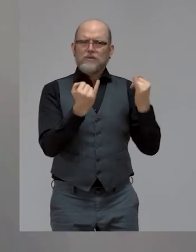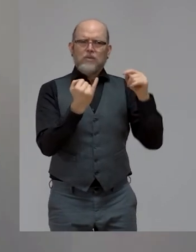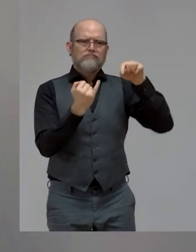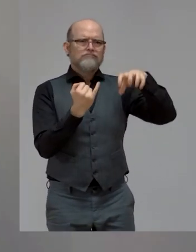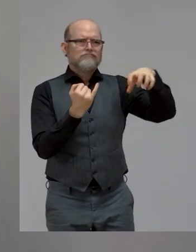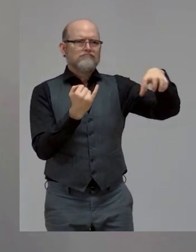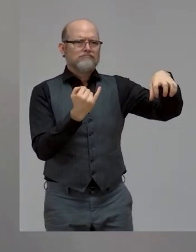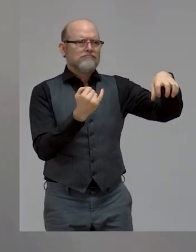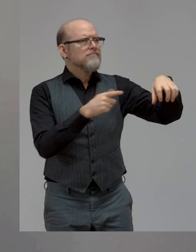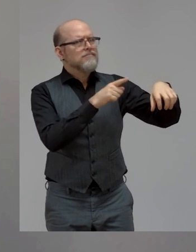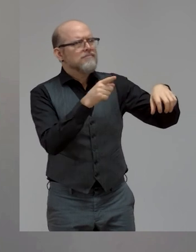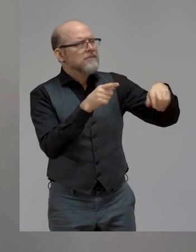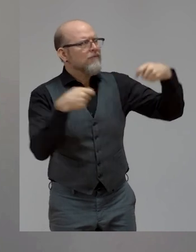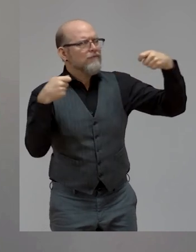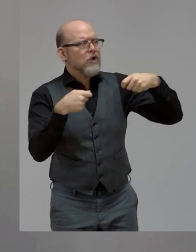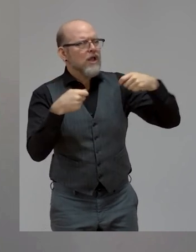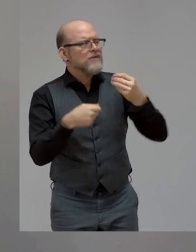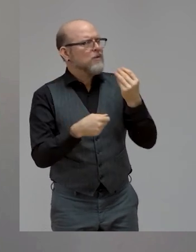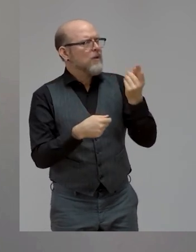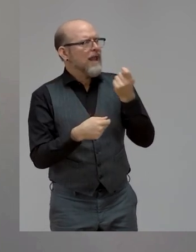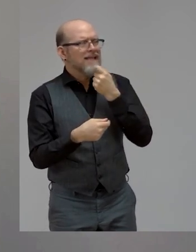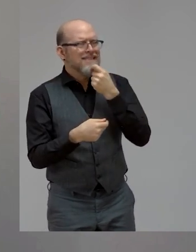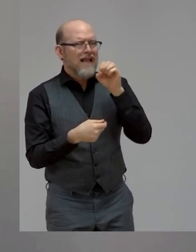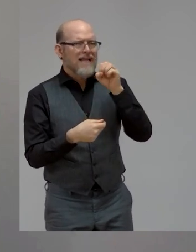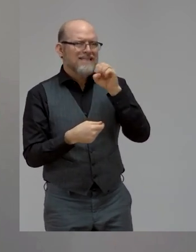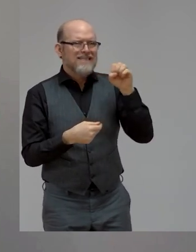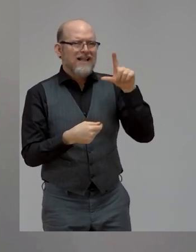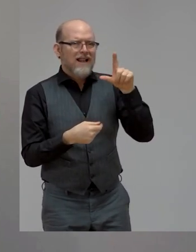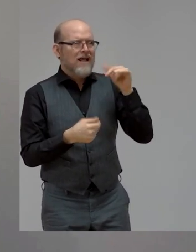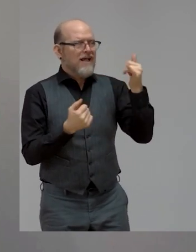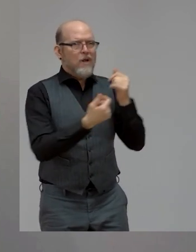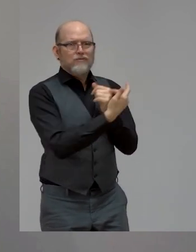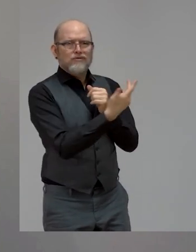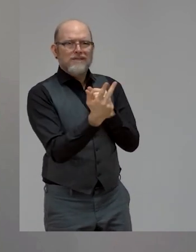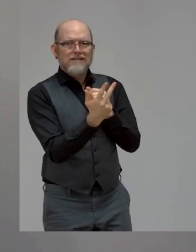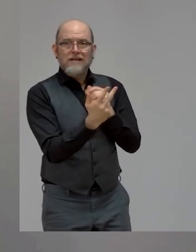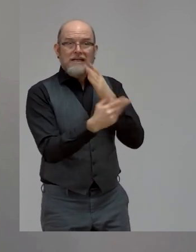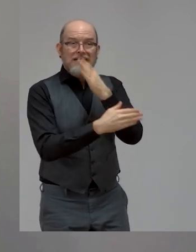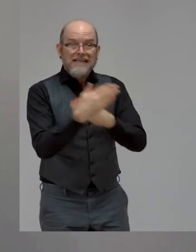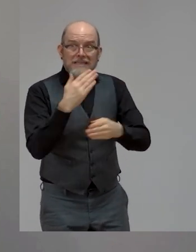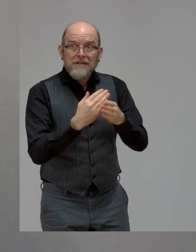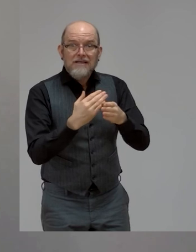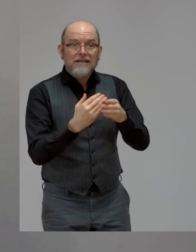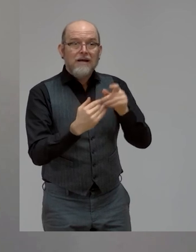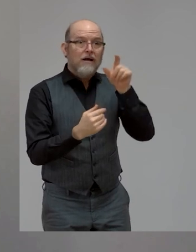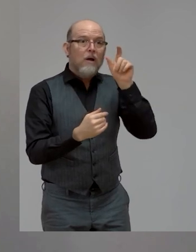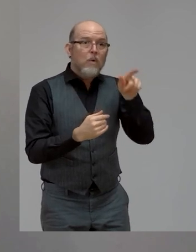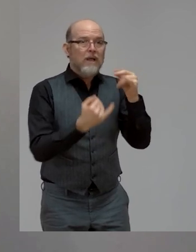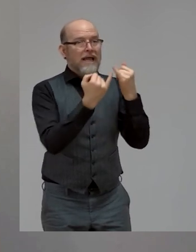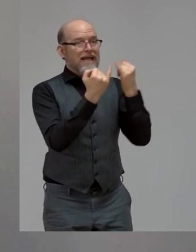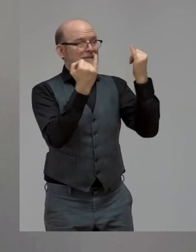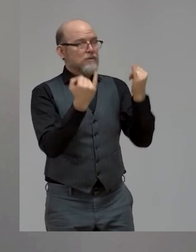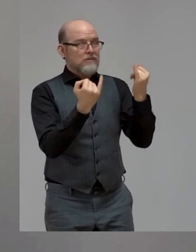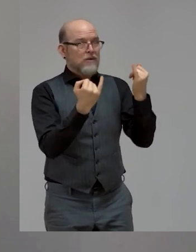with this multi-stakeholder approach, we can change this. And to Ambassador Sellner's point, there are no